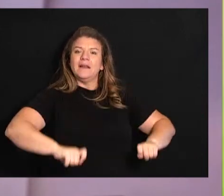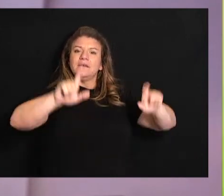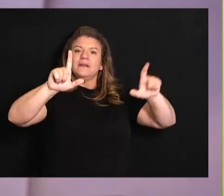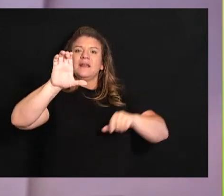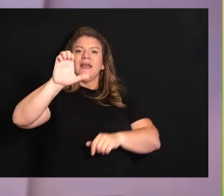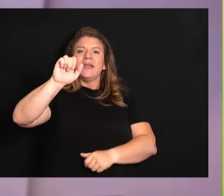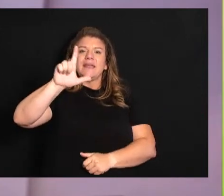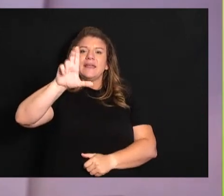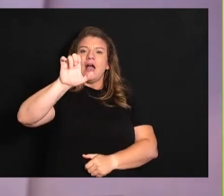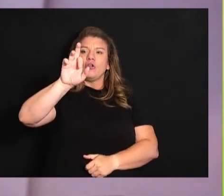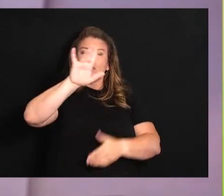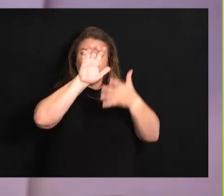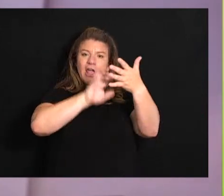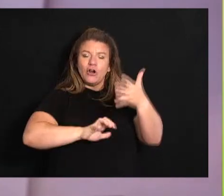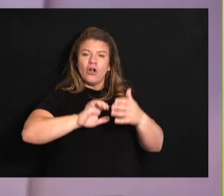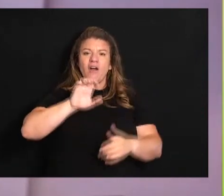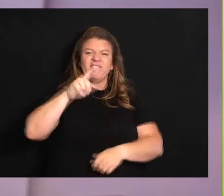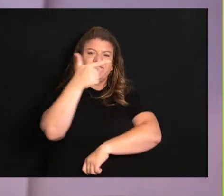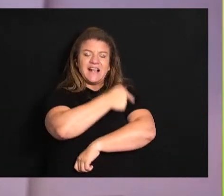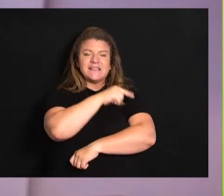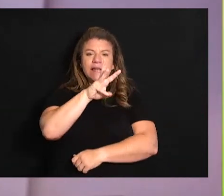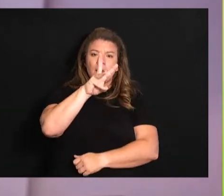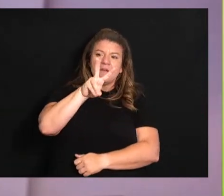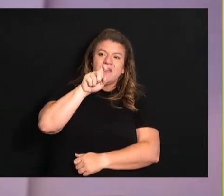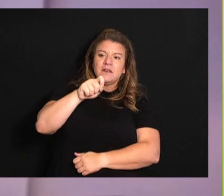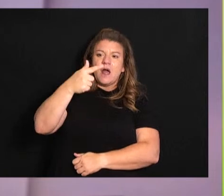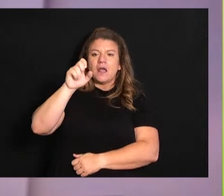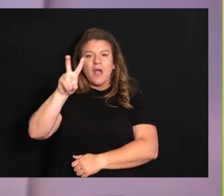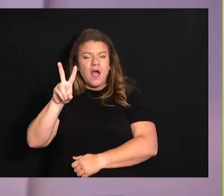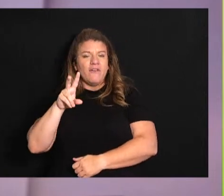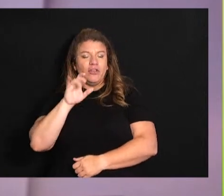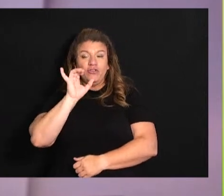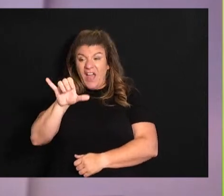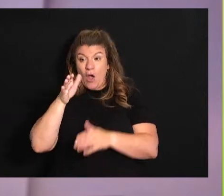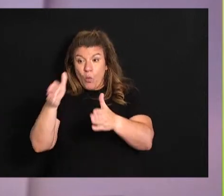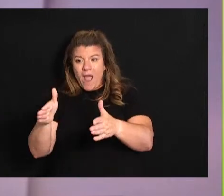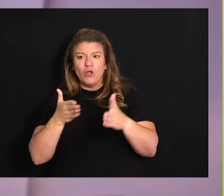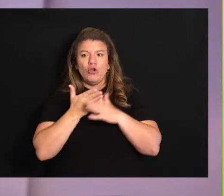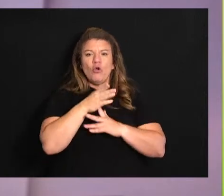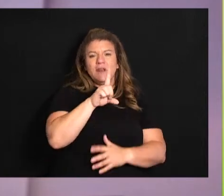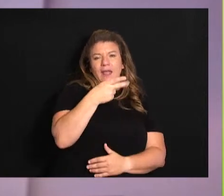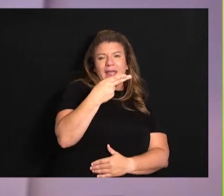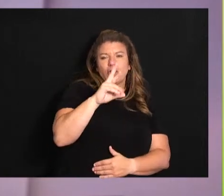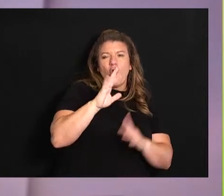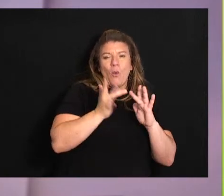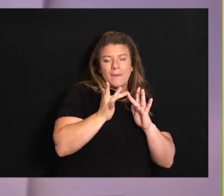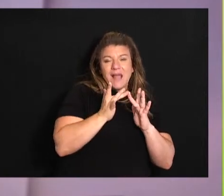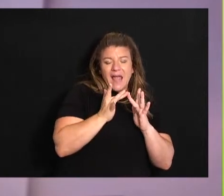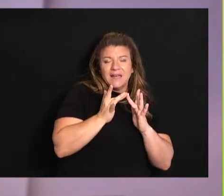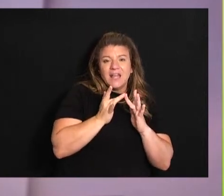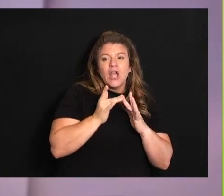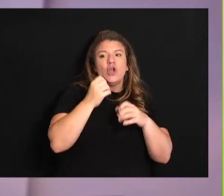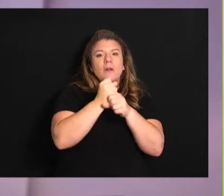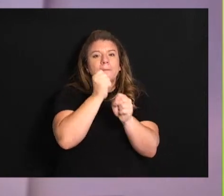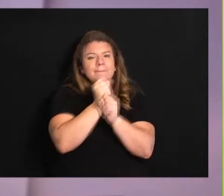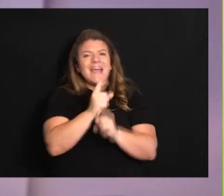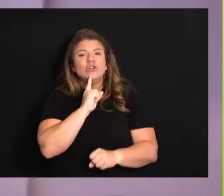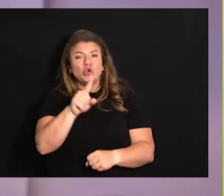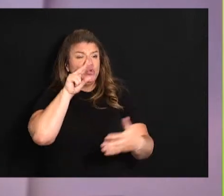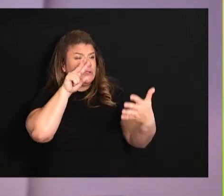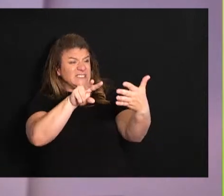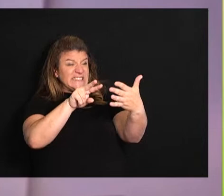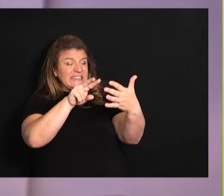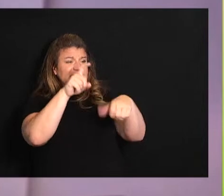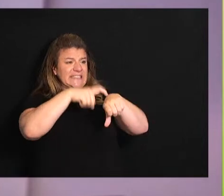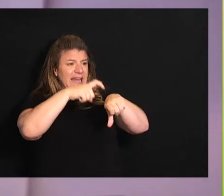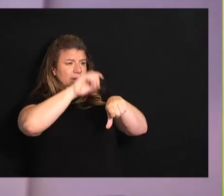on Vaccinate.wv.gov or off the DHHR Coronavirus-19 website, and make sure that you stay